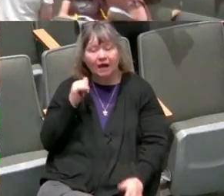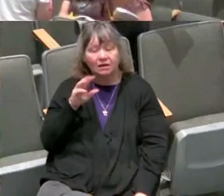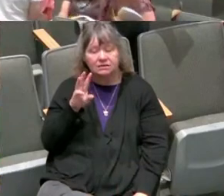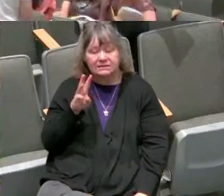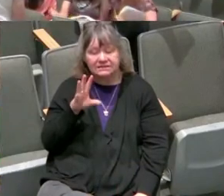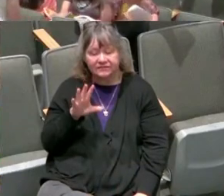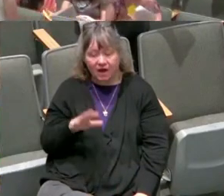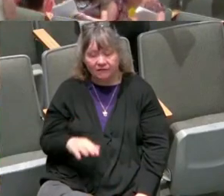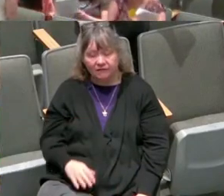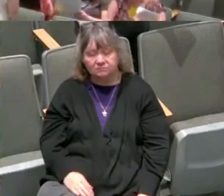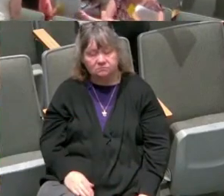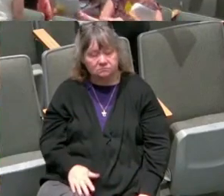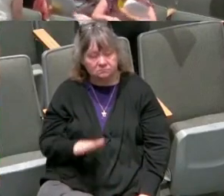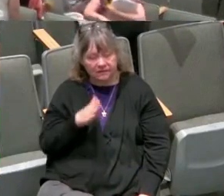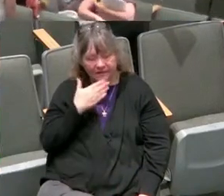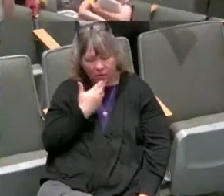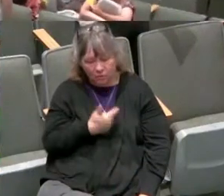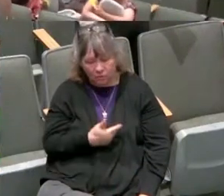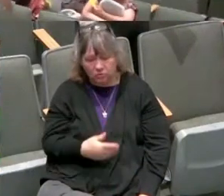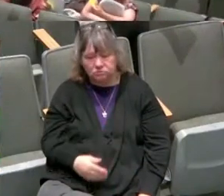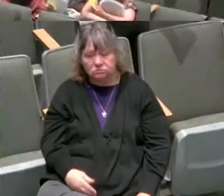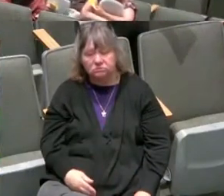thank you